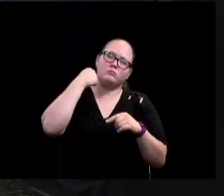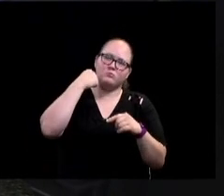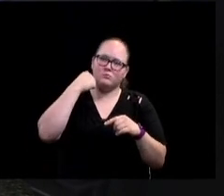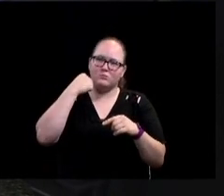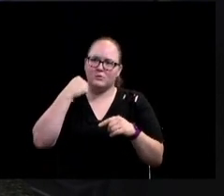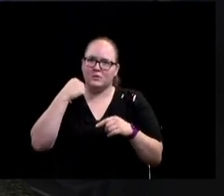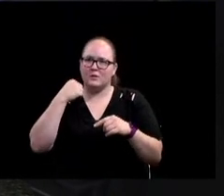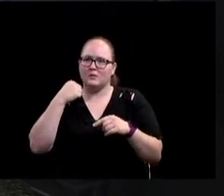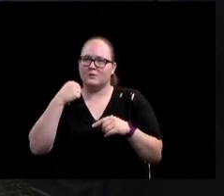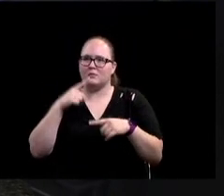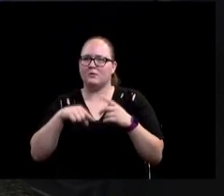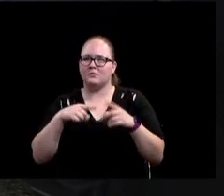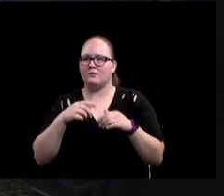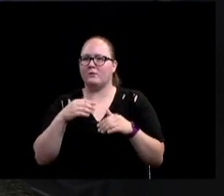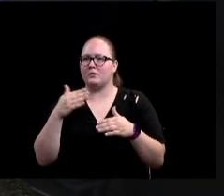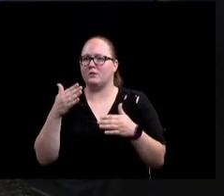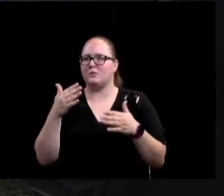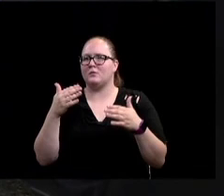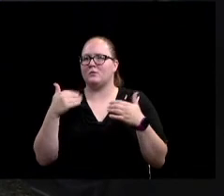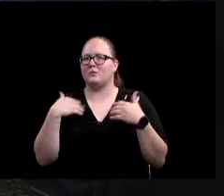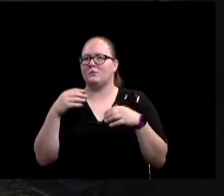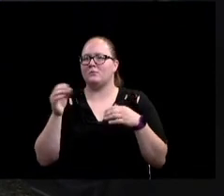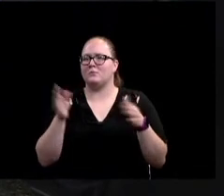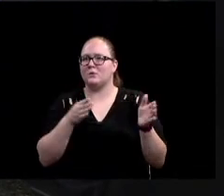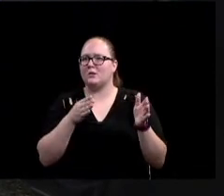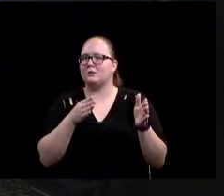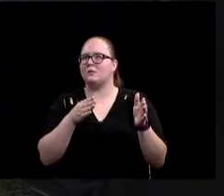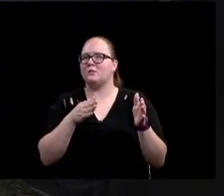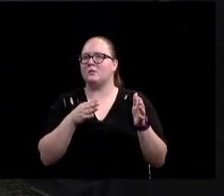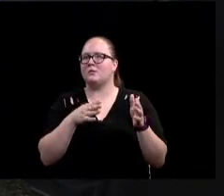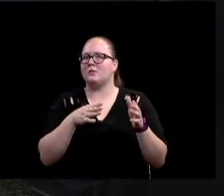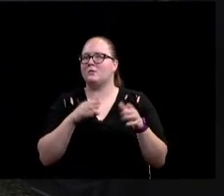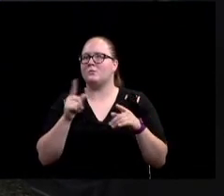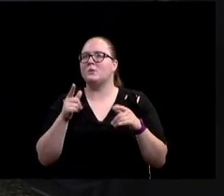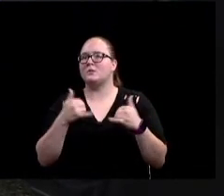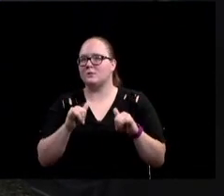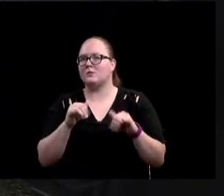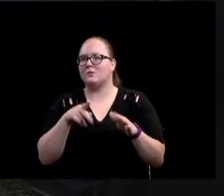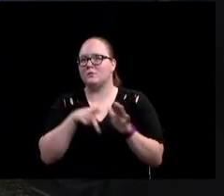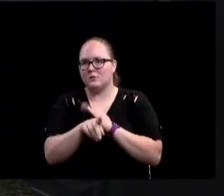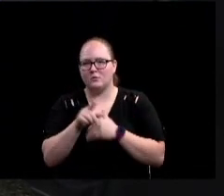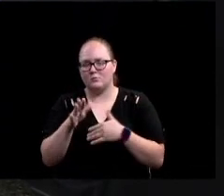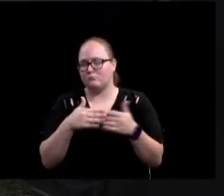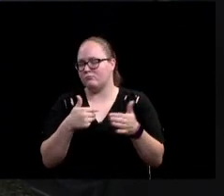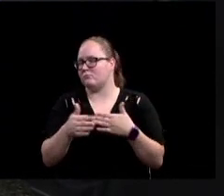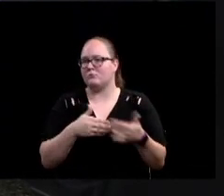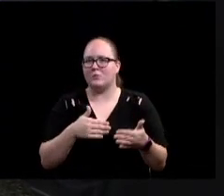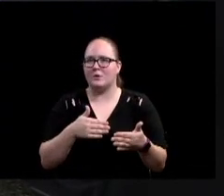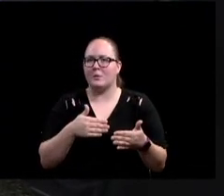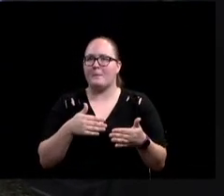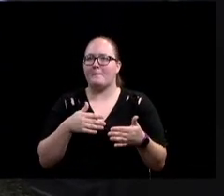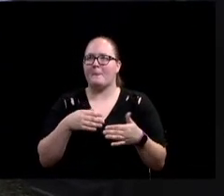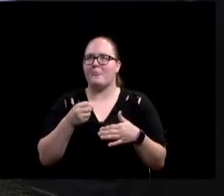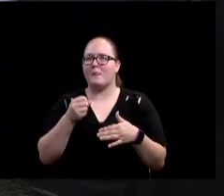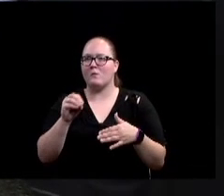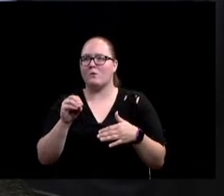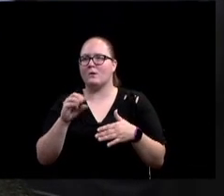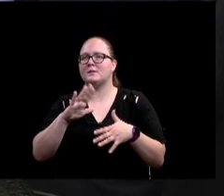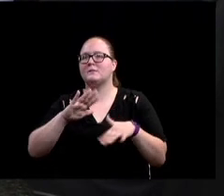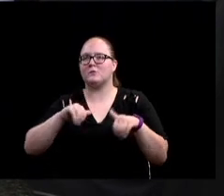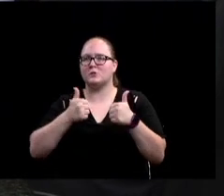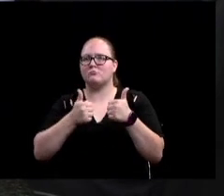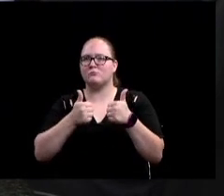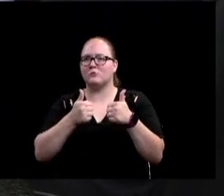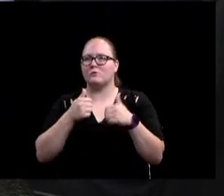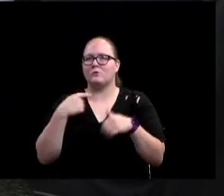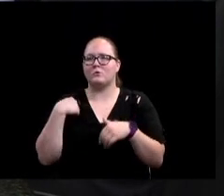with no culpability can still kill you nonetheless. And so it's very challenging for officers. The other thing is that officers are expected to